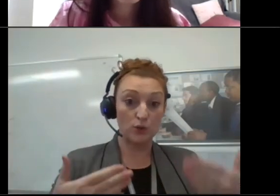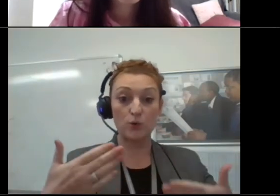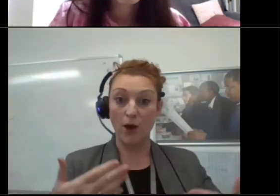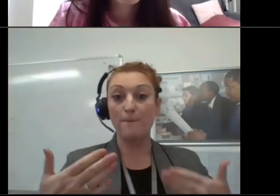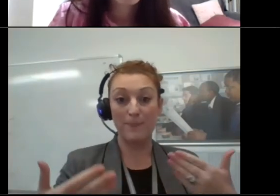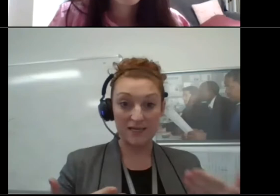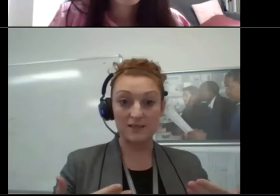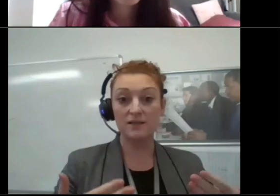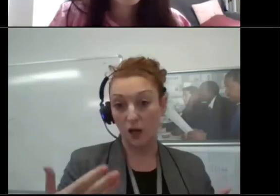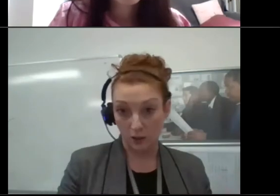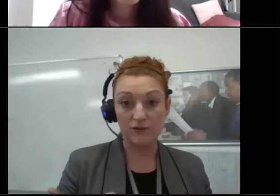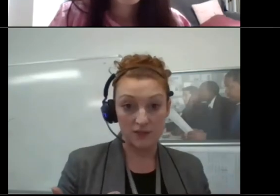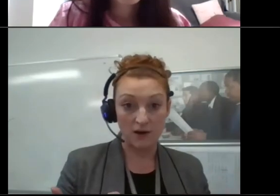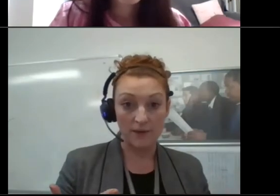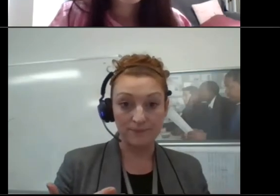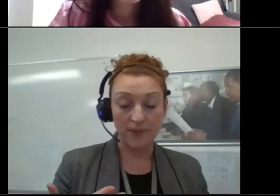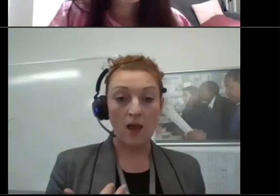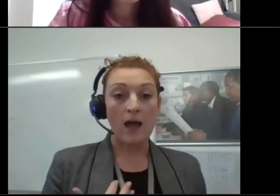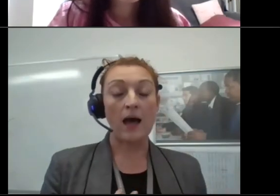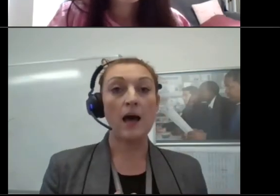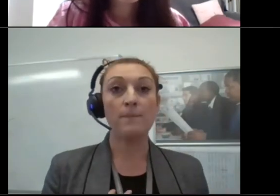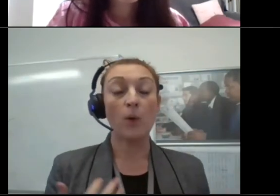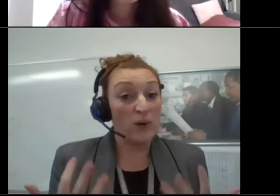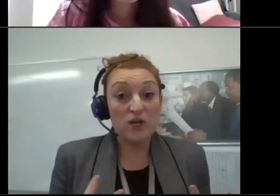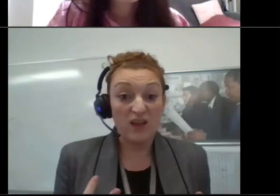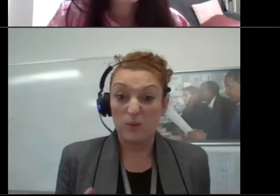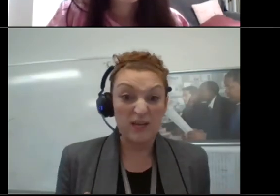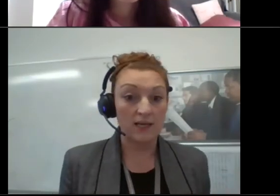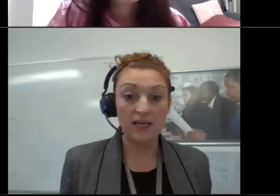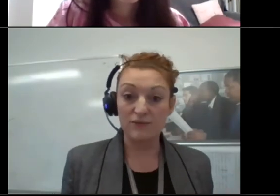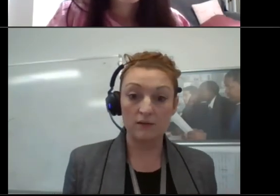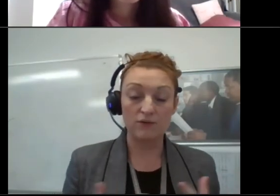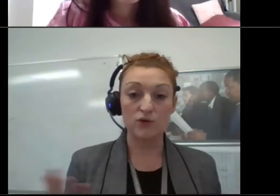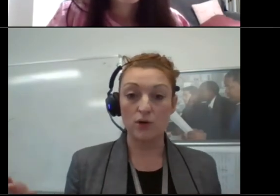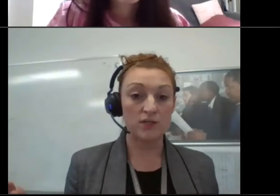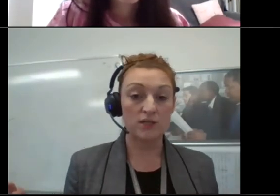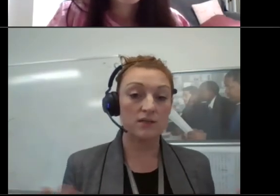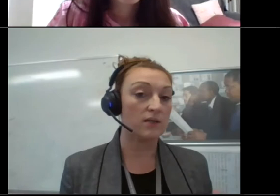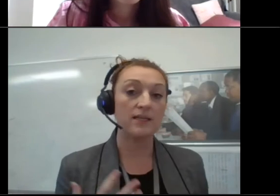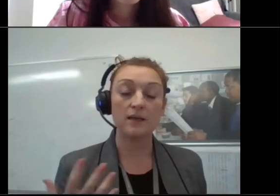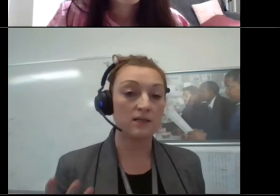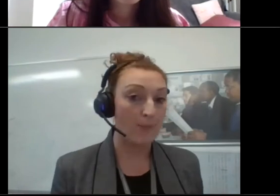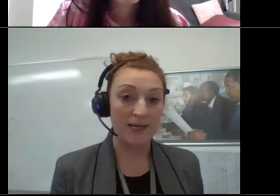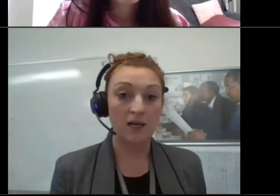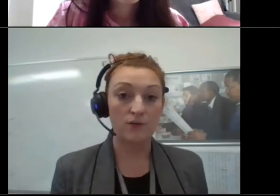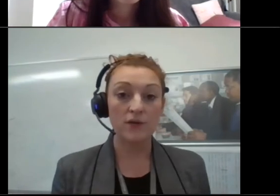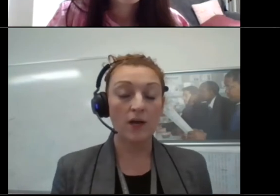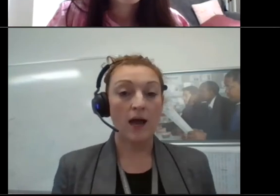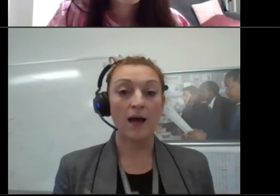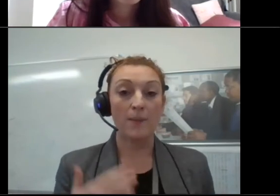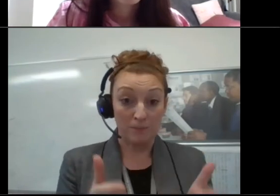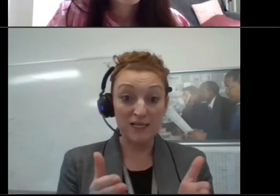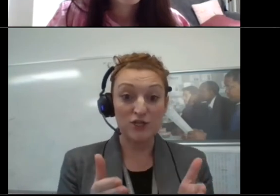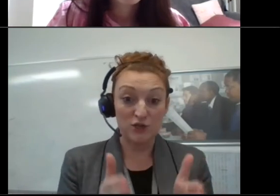very short-term basis a lot of the time. We know that we can see it even through structures in society, things like payday